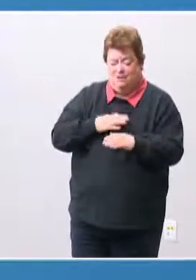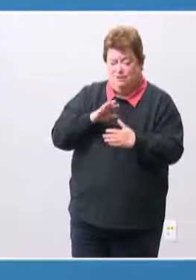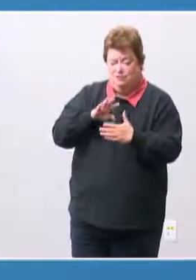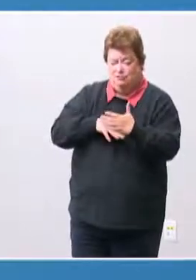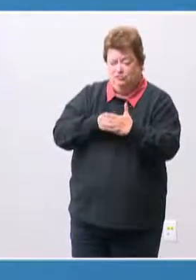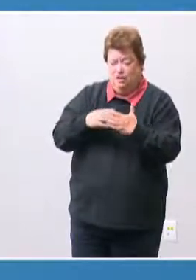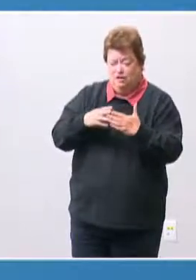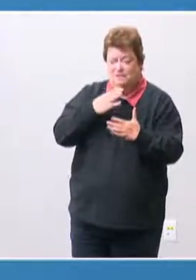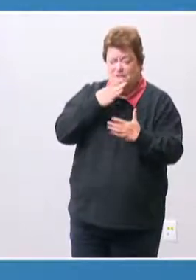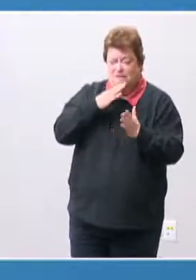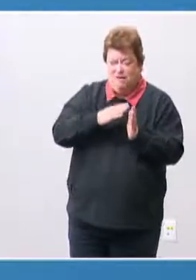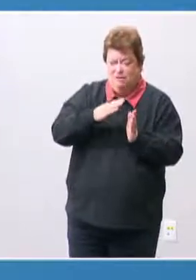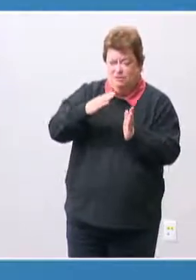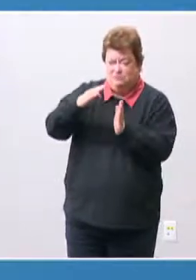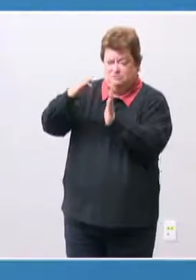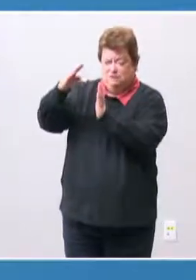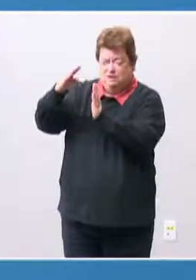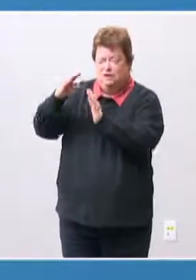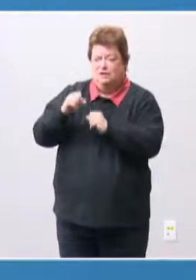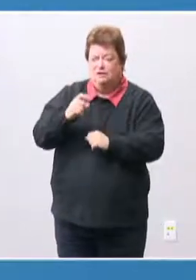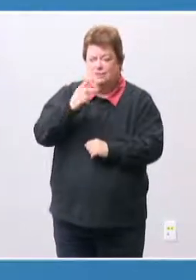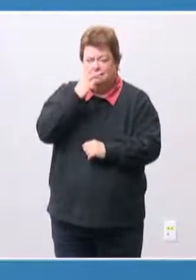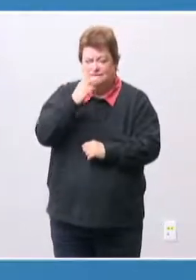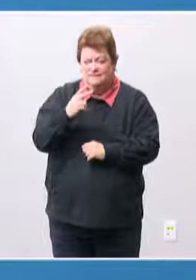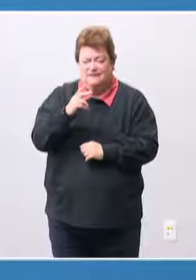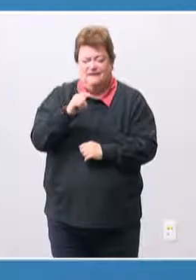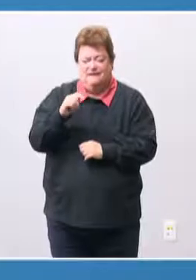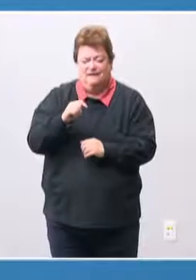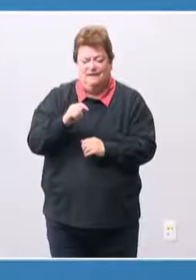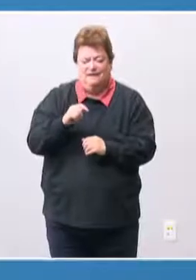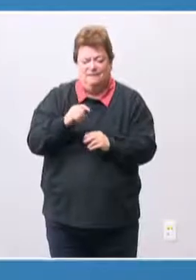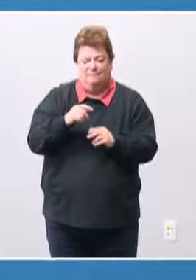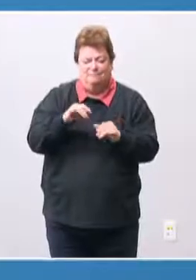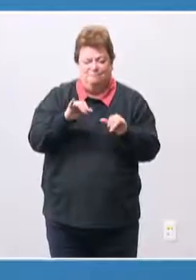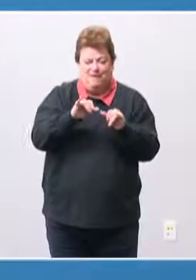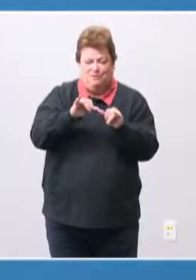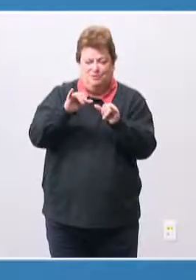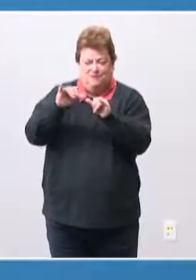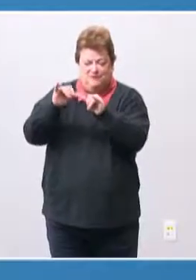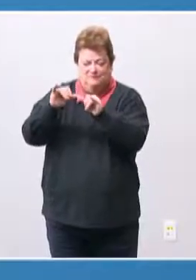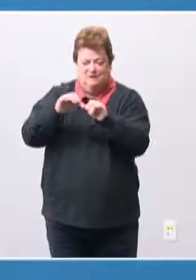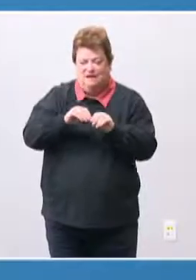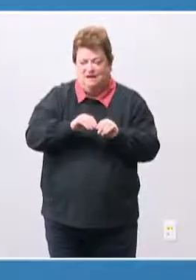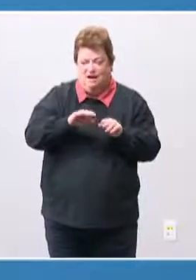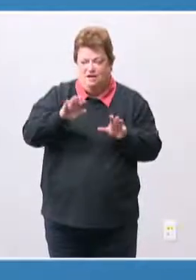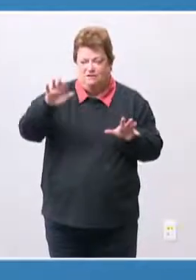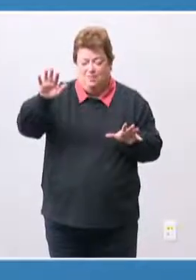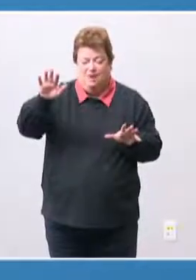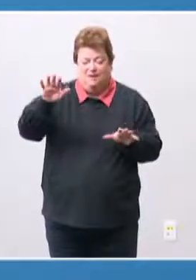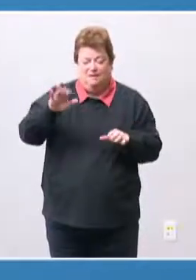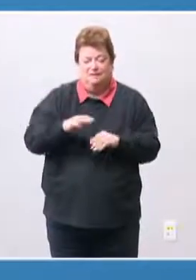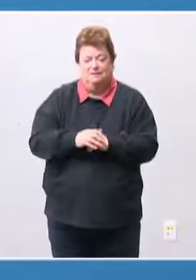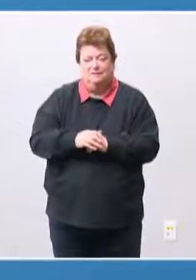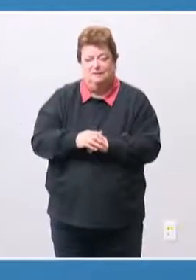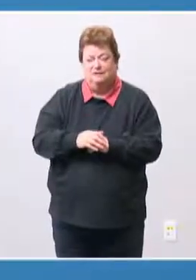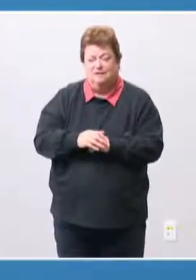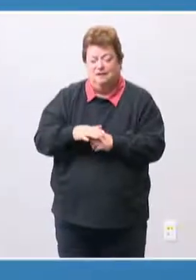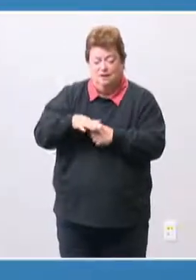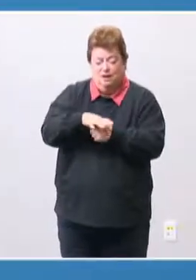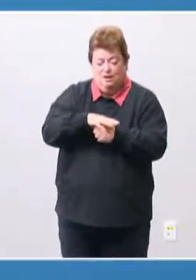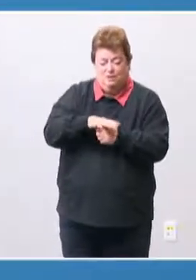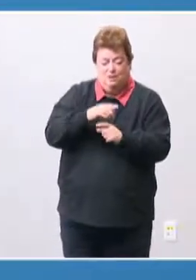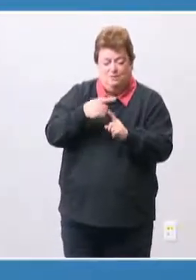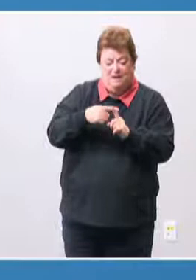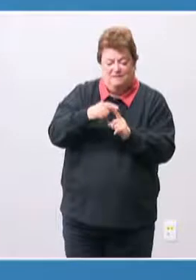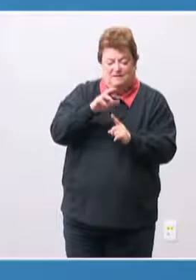on the color-coded risk map, you can see the indicators spread across the different risk categories. Our local positivity